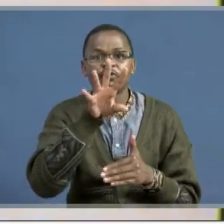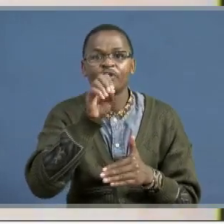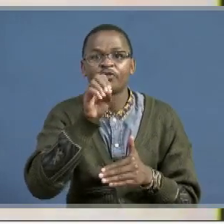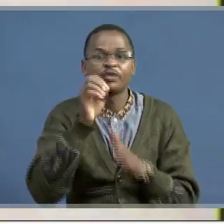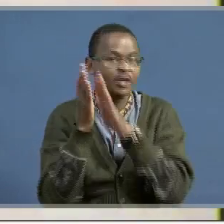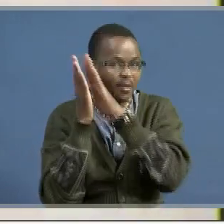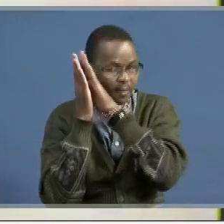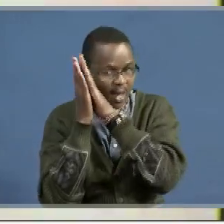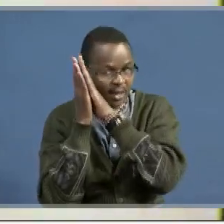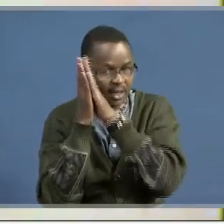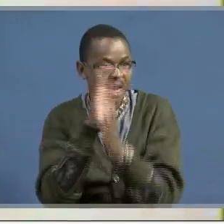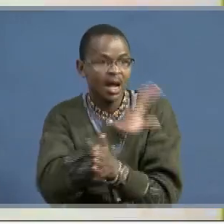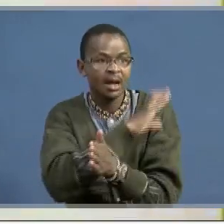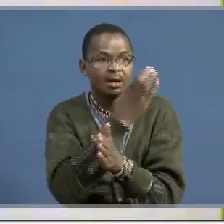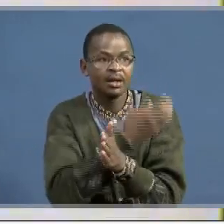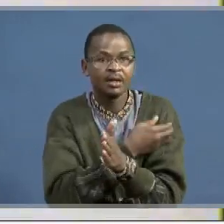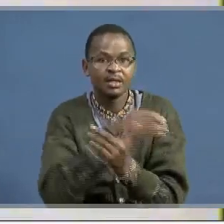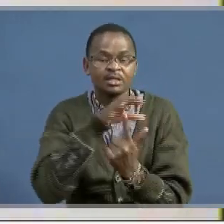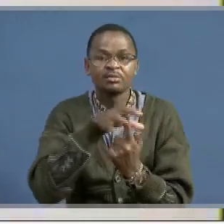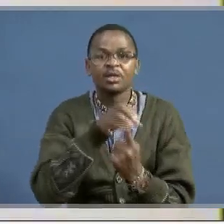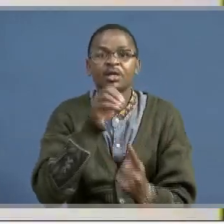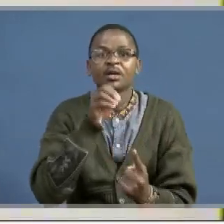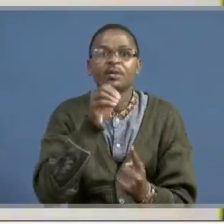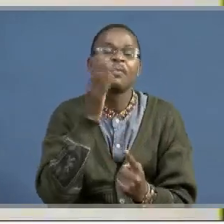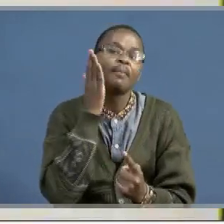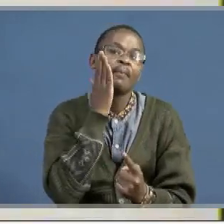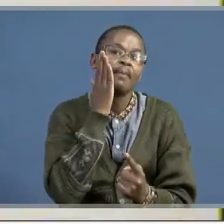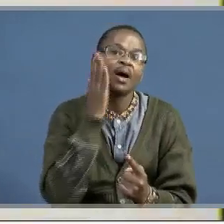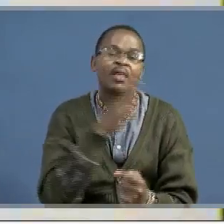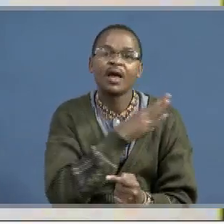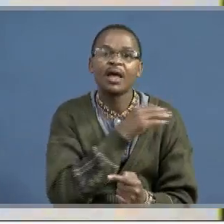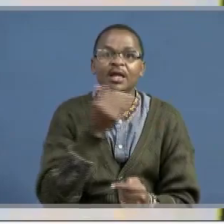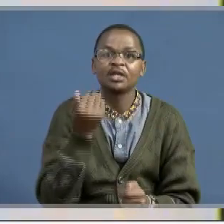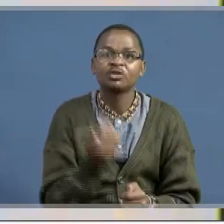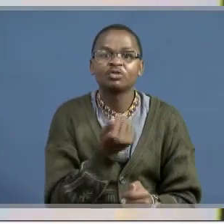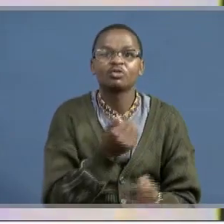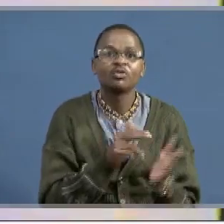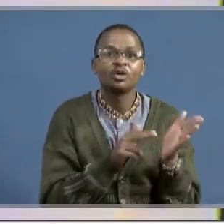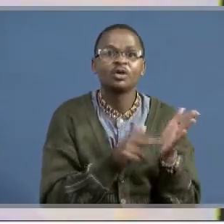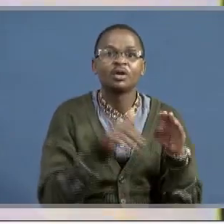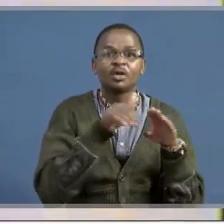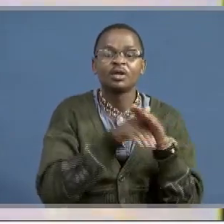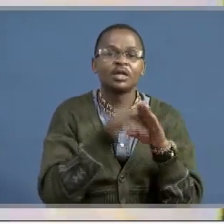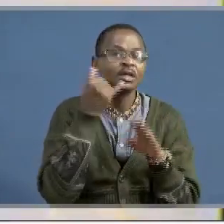250-bed capacity specialist mother and child care unit in Nakuru.